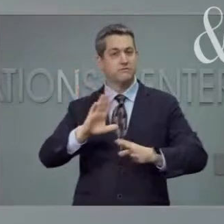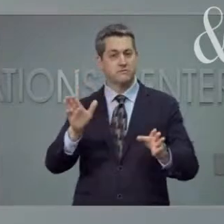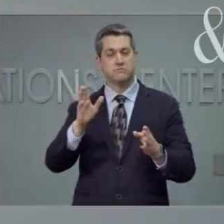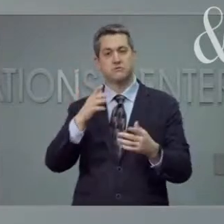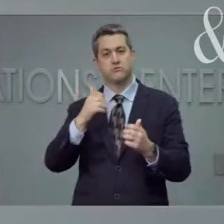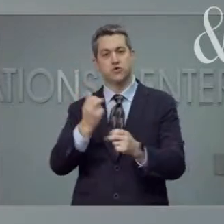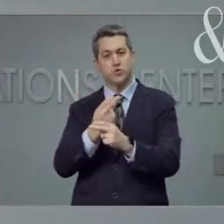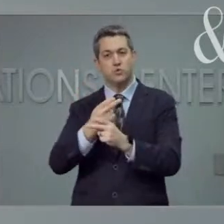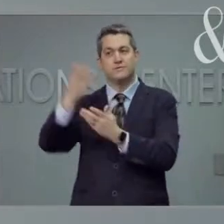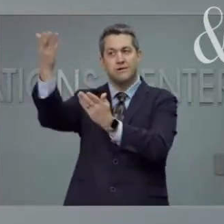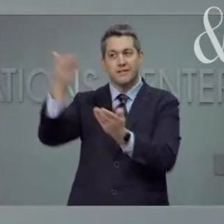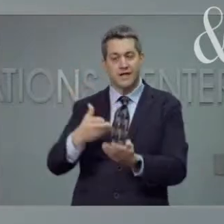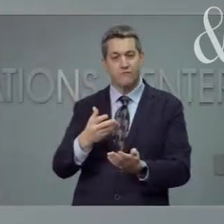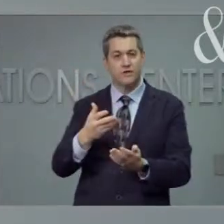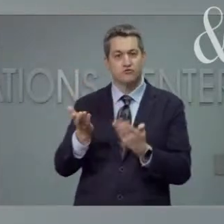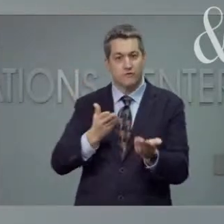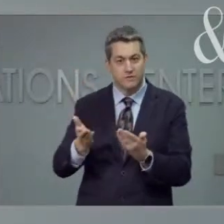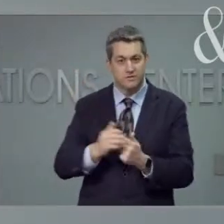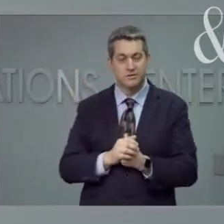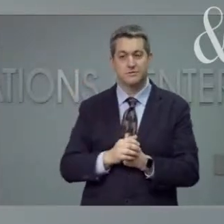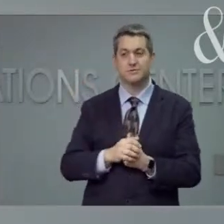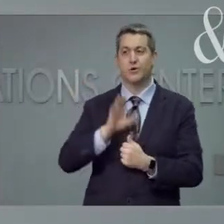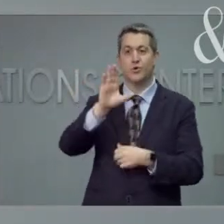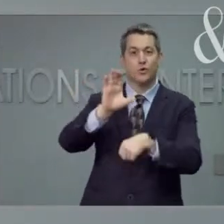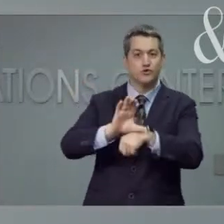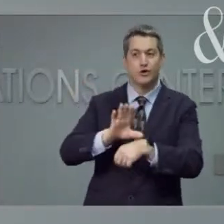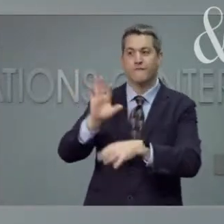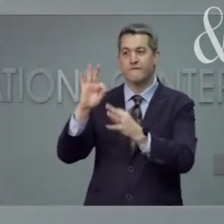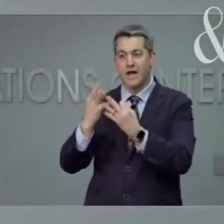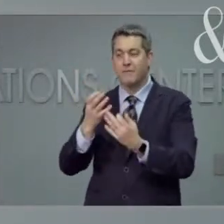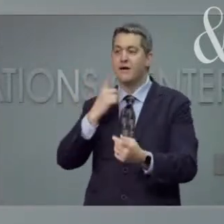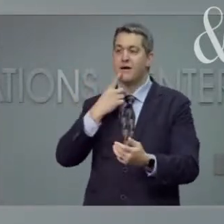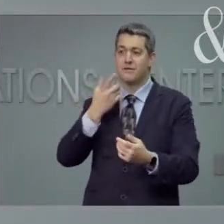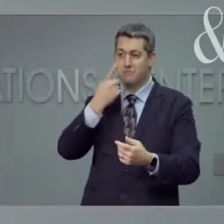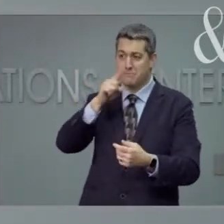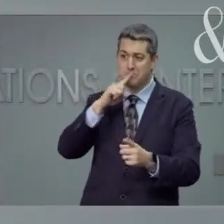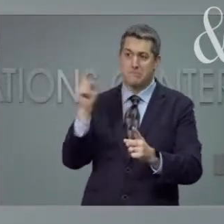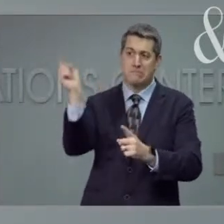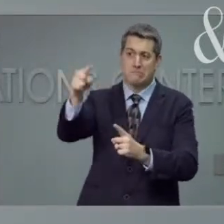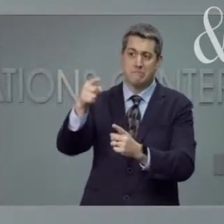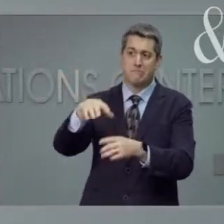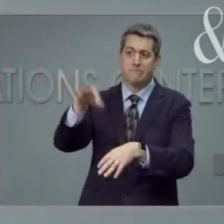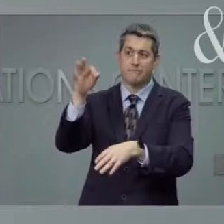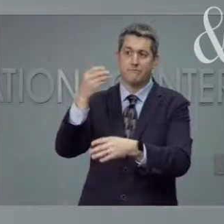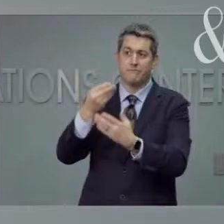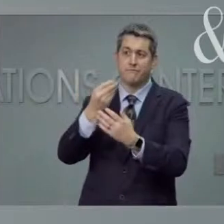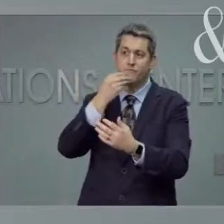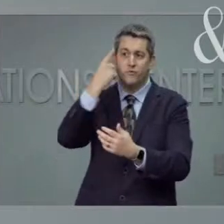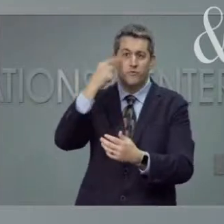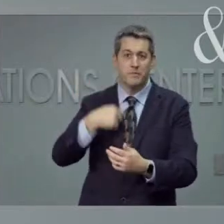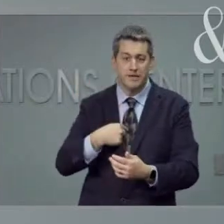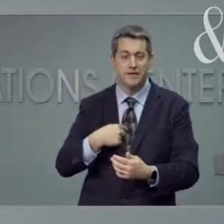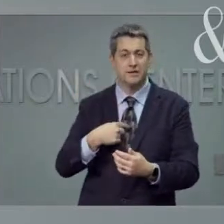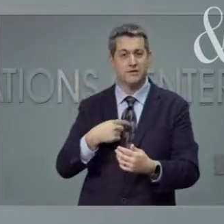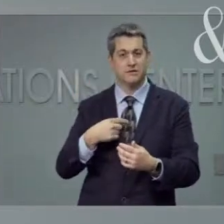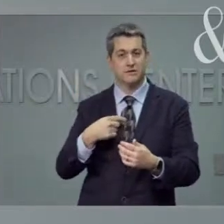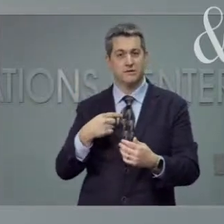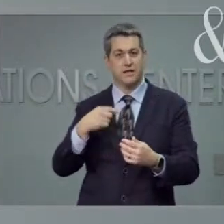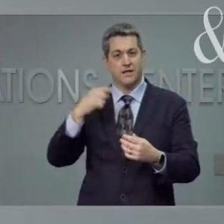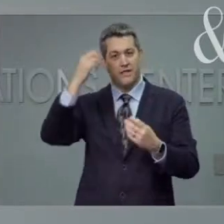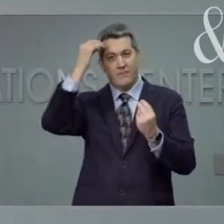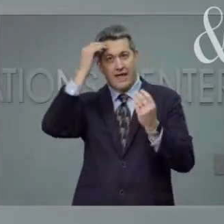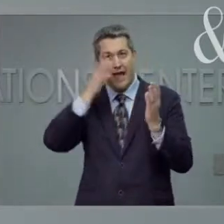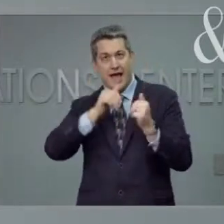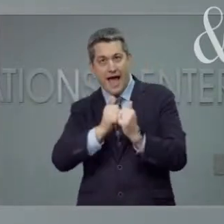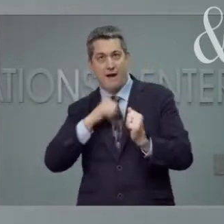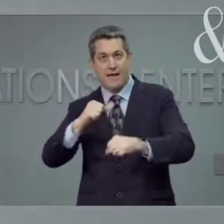services. Call a local member of your church and ask if they could go shopping for you. Really, we need to be protecting each other, helping each